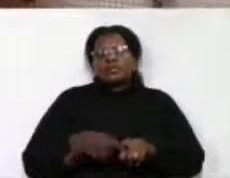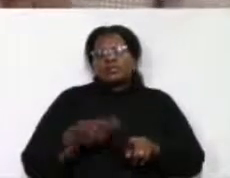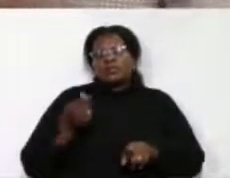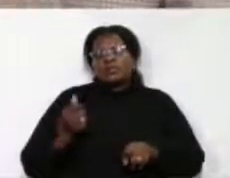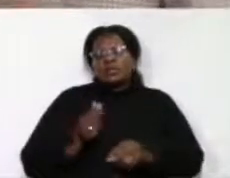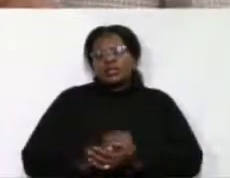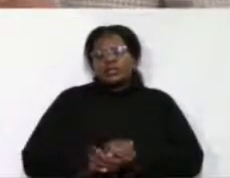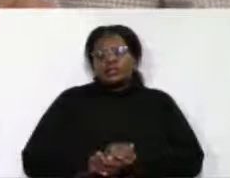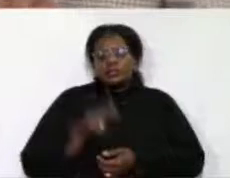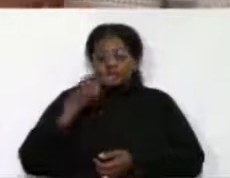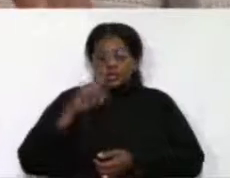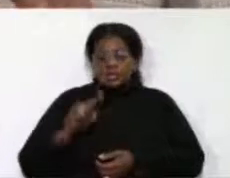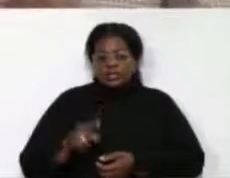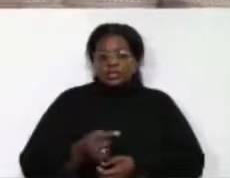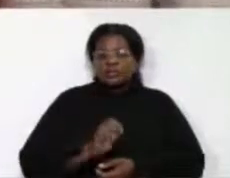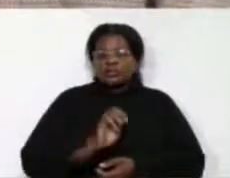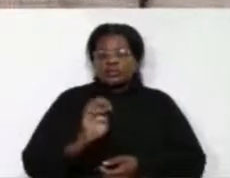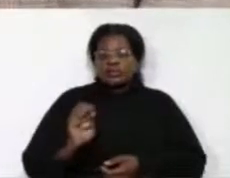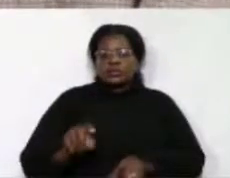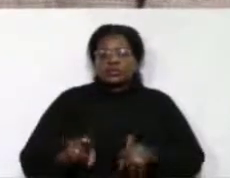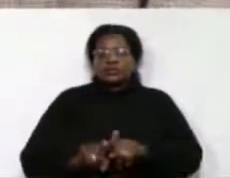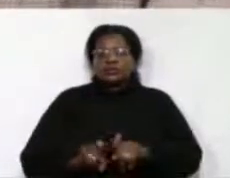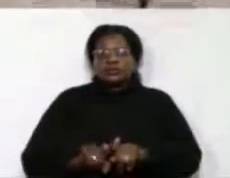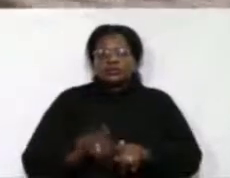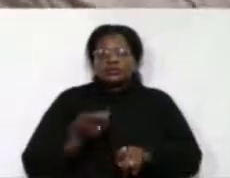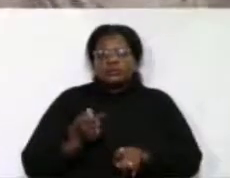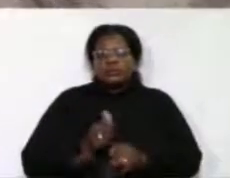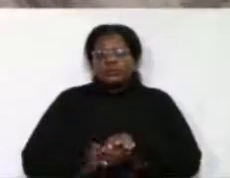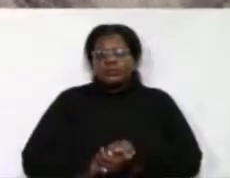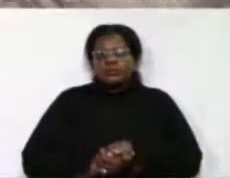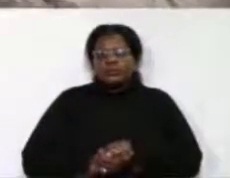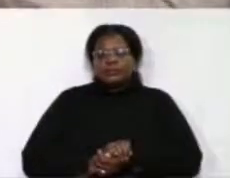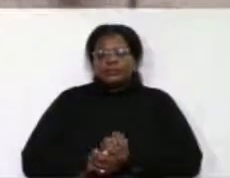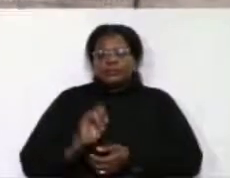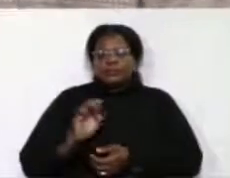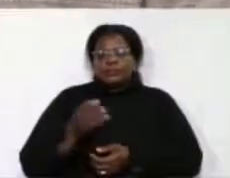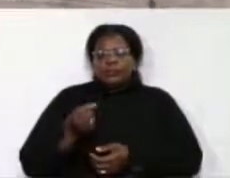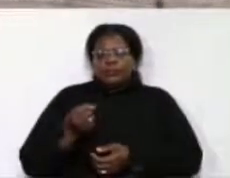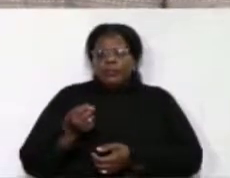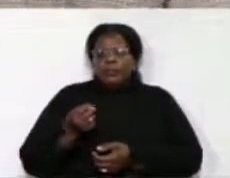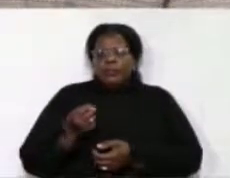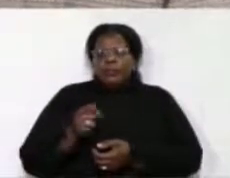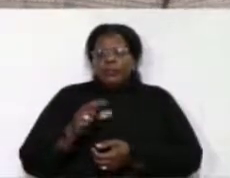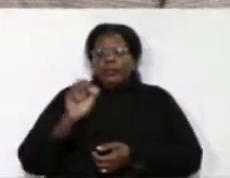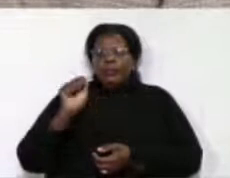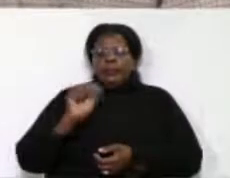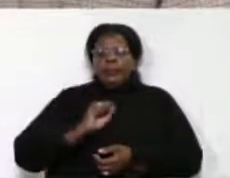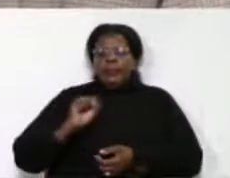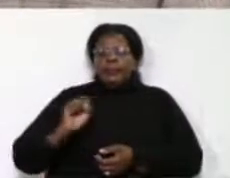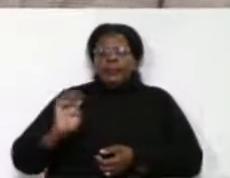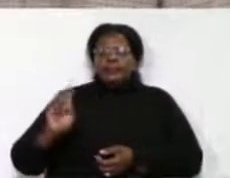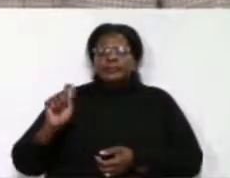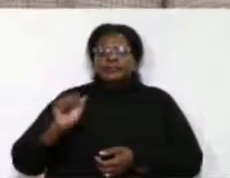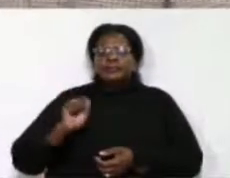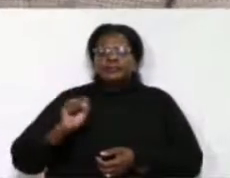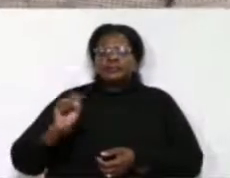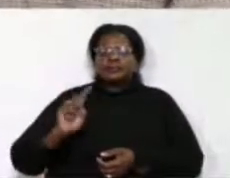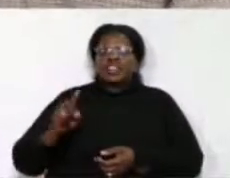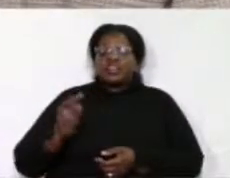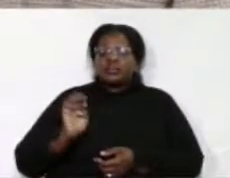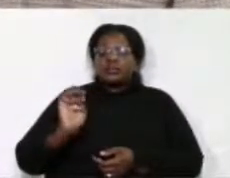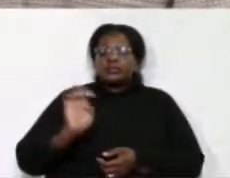your your cash flow forecast, and you've got your assets and liabilities in the right place, you might be better